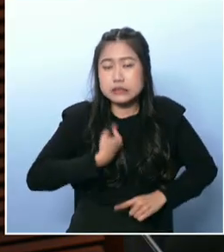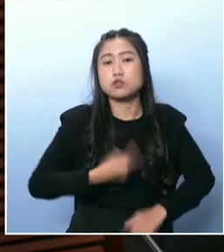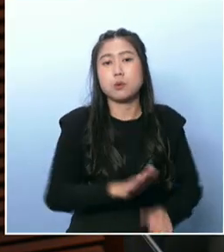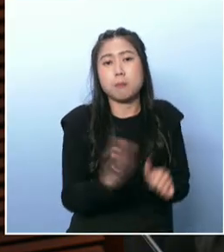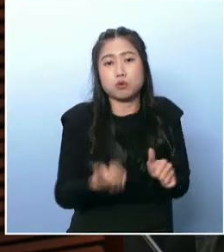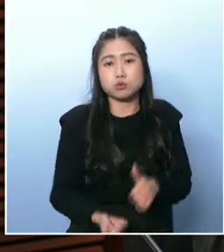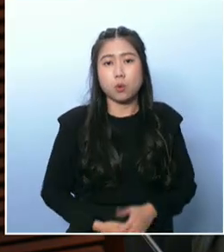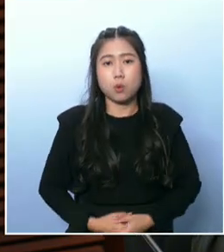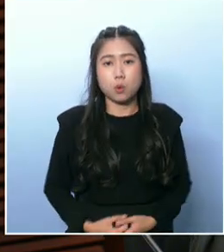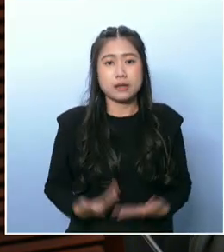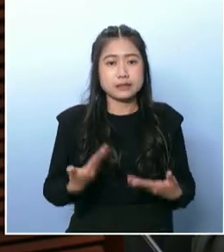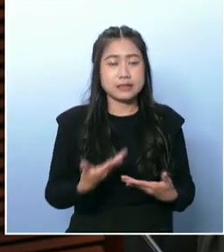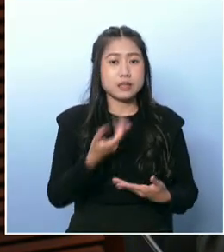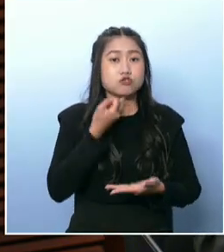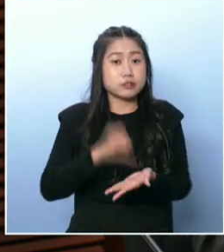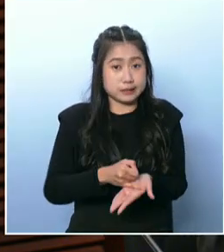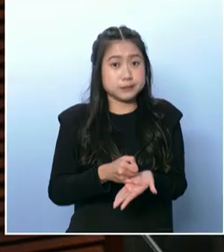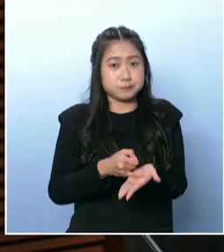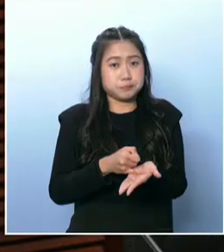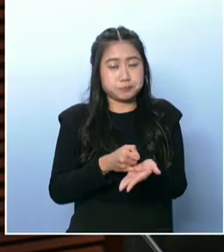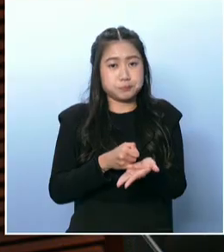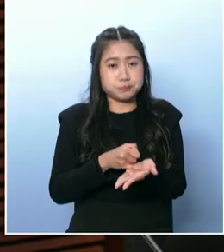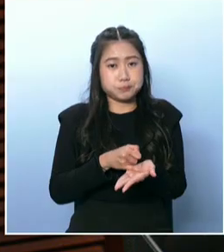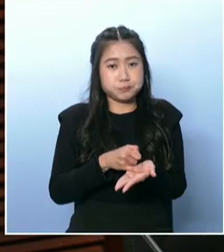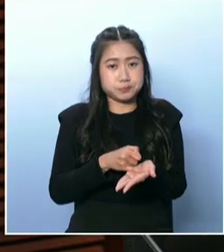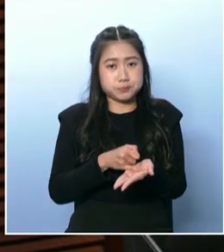to help those in need precisely.